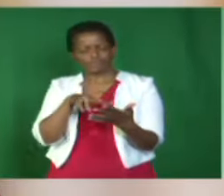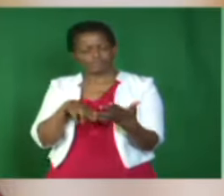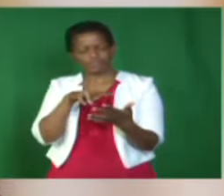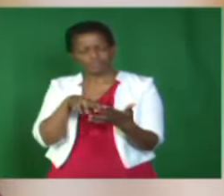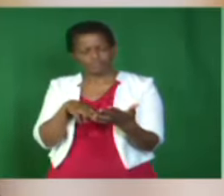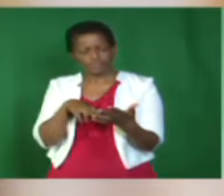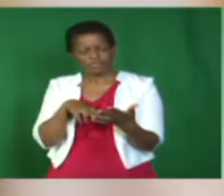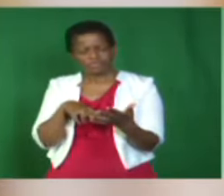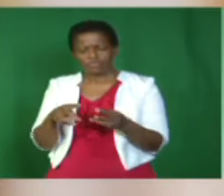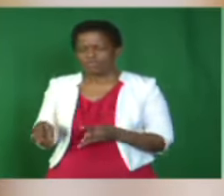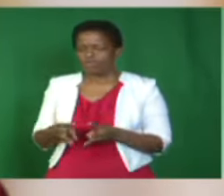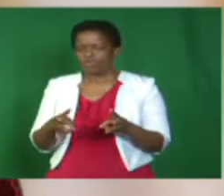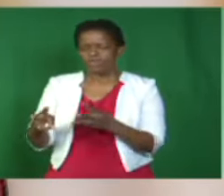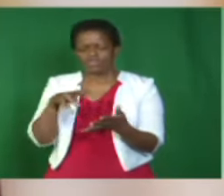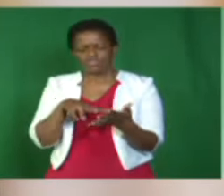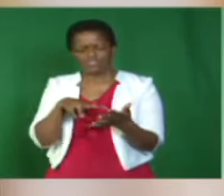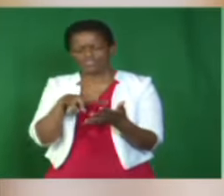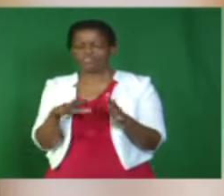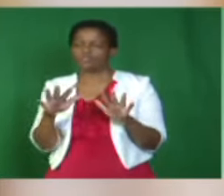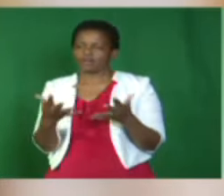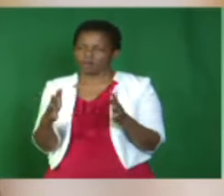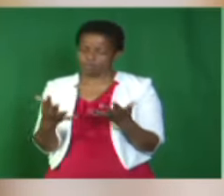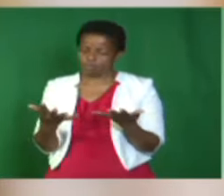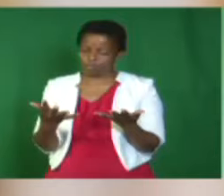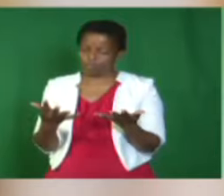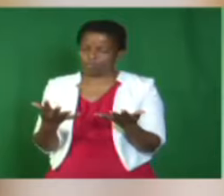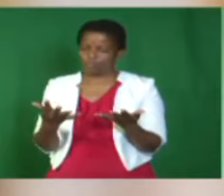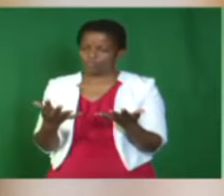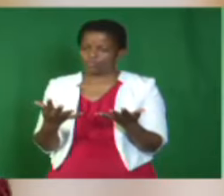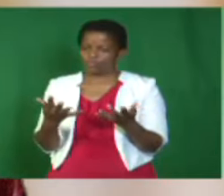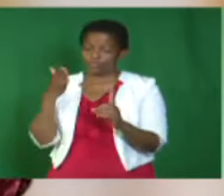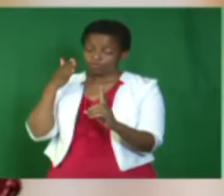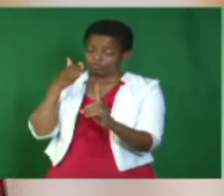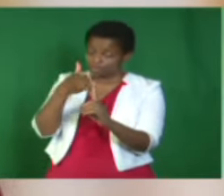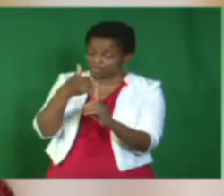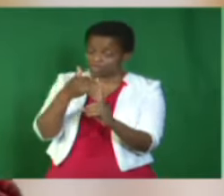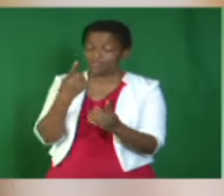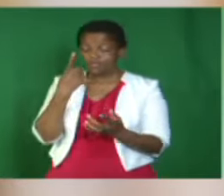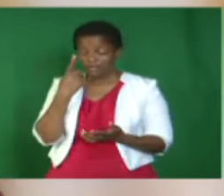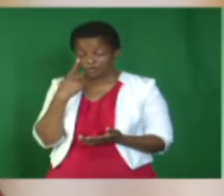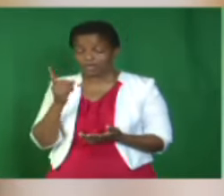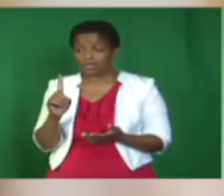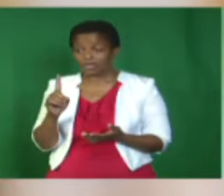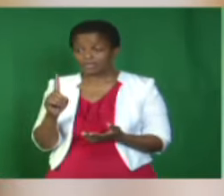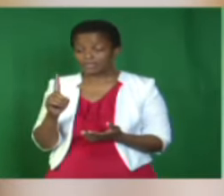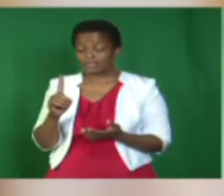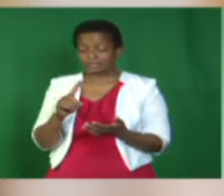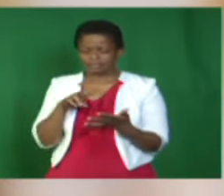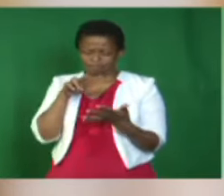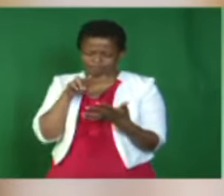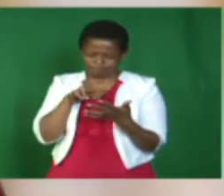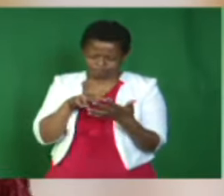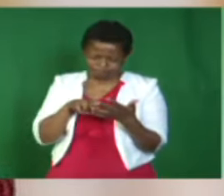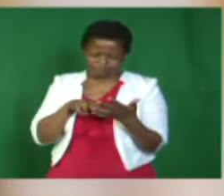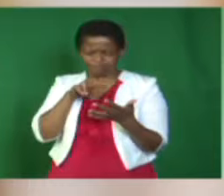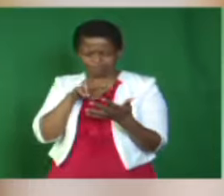different approaches of reading. We had specifically looked into intensive reading, where we said it is when you